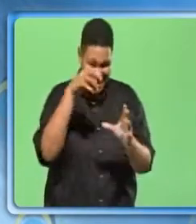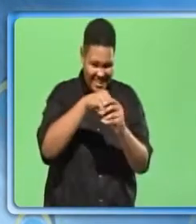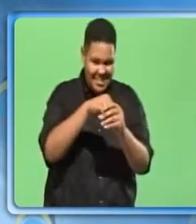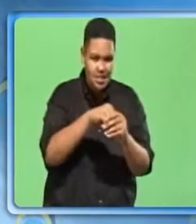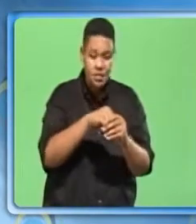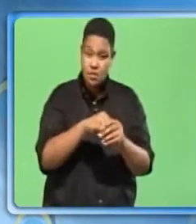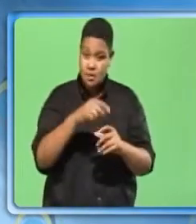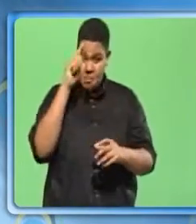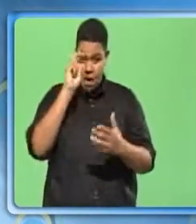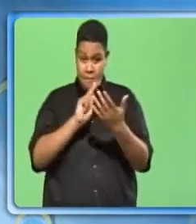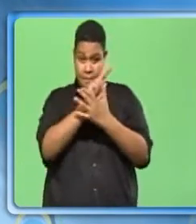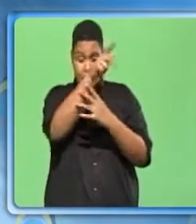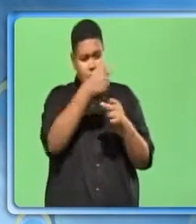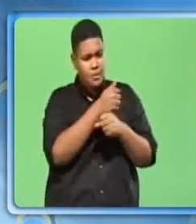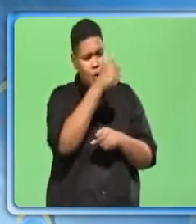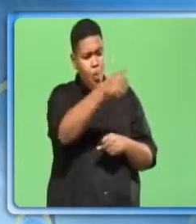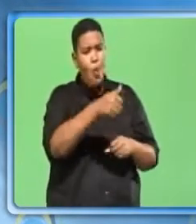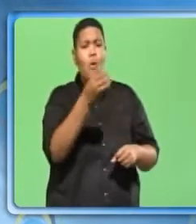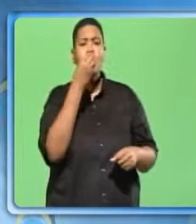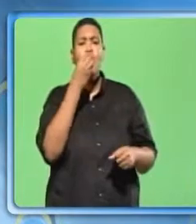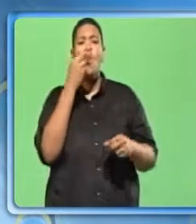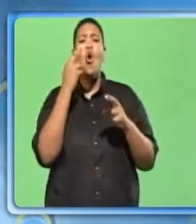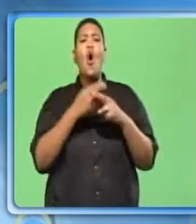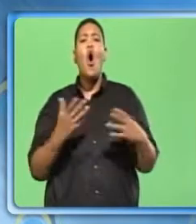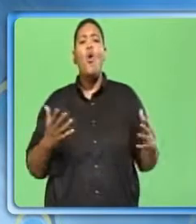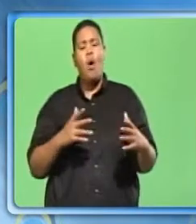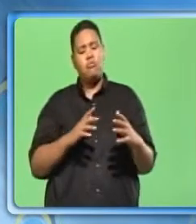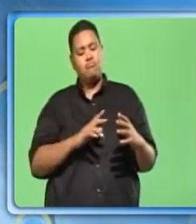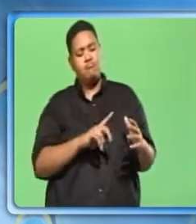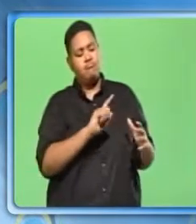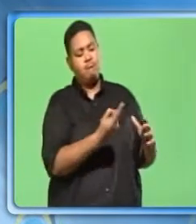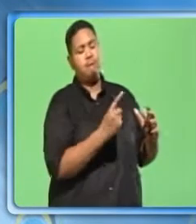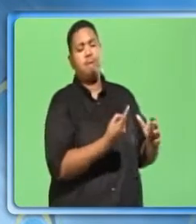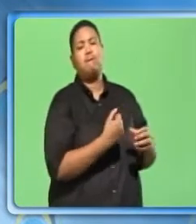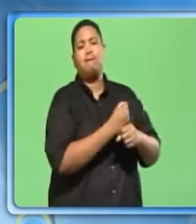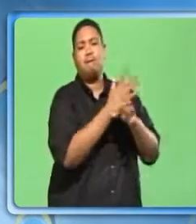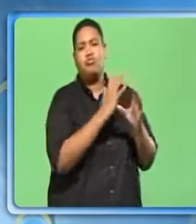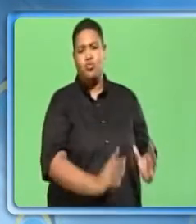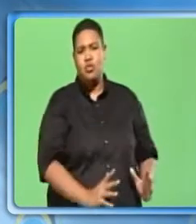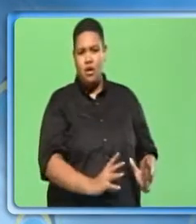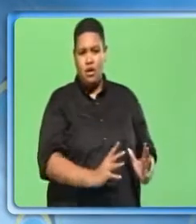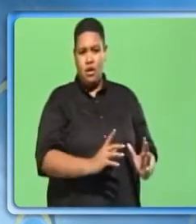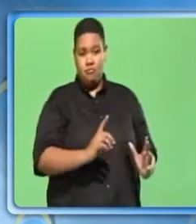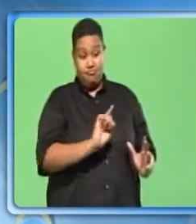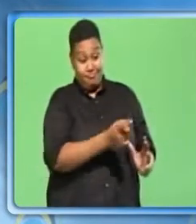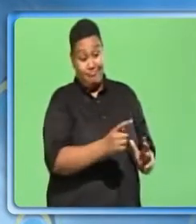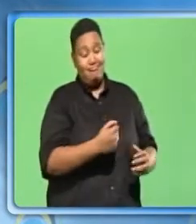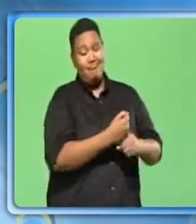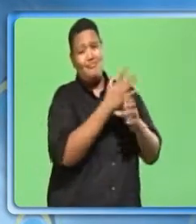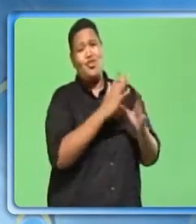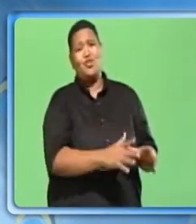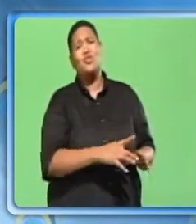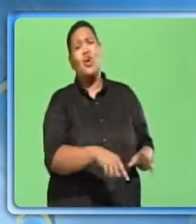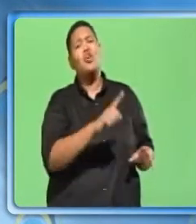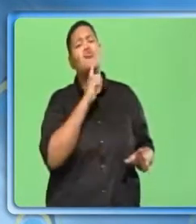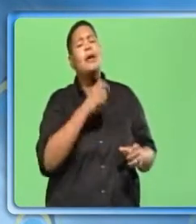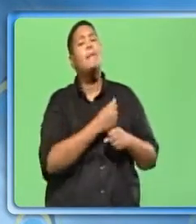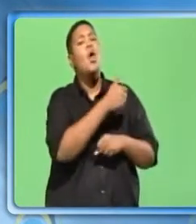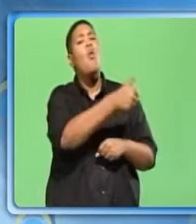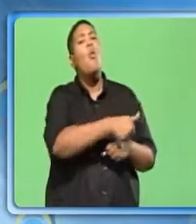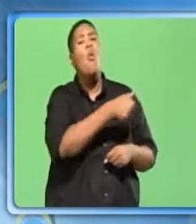Because plants make their own food, they are called primary producers. Primary producers are organisms that make their own